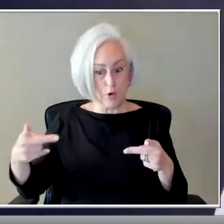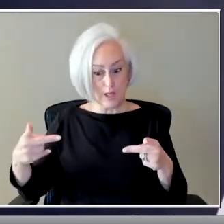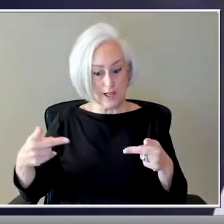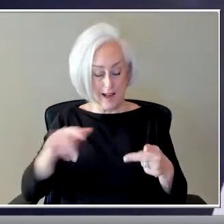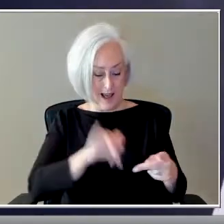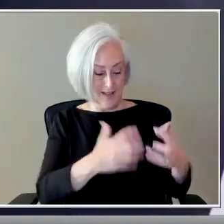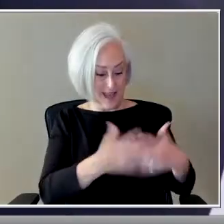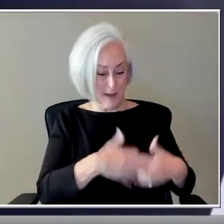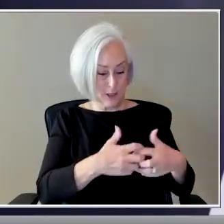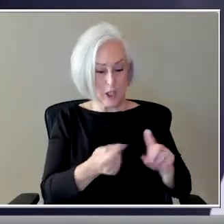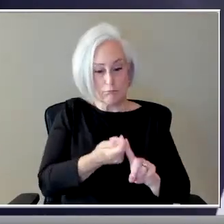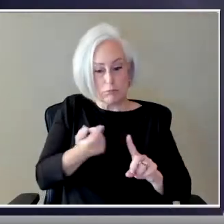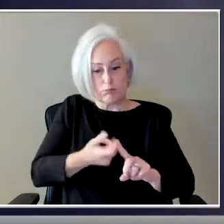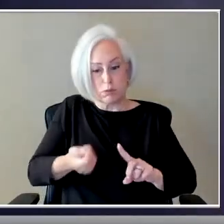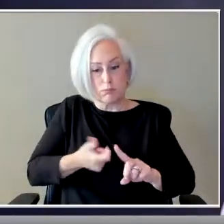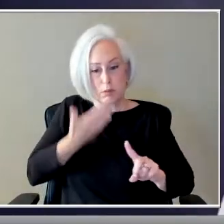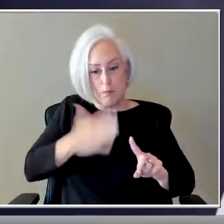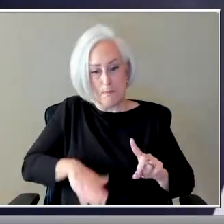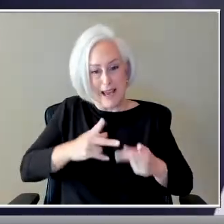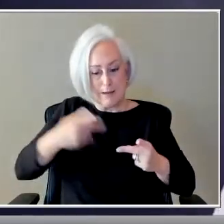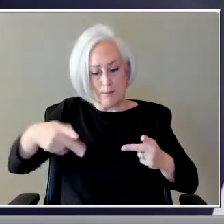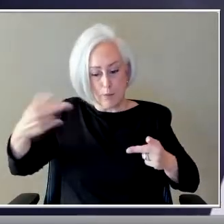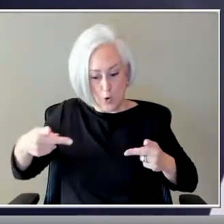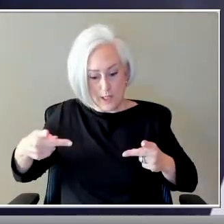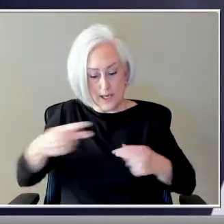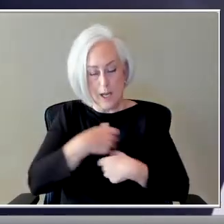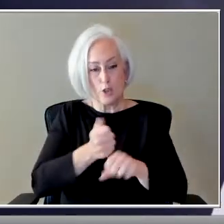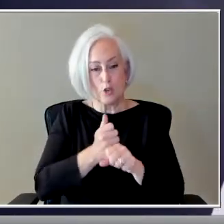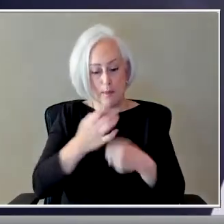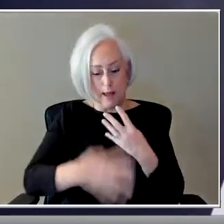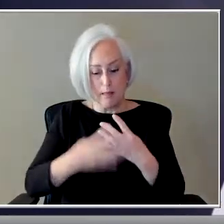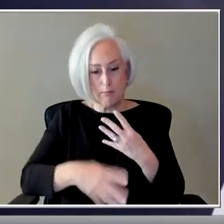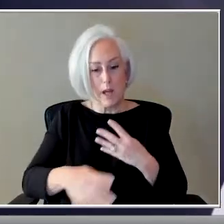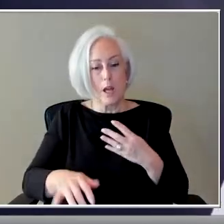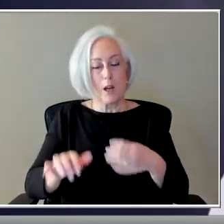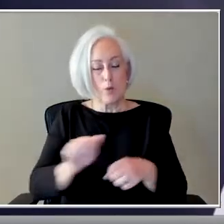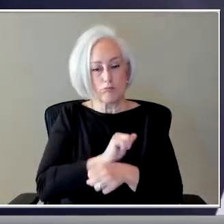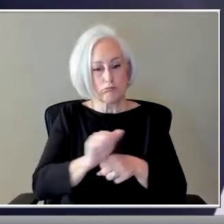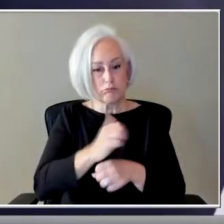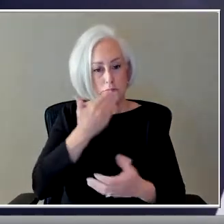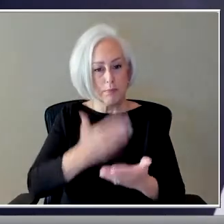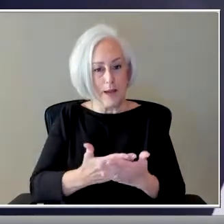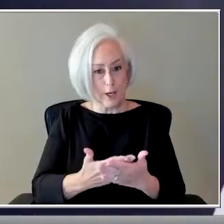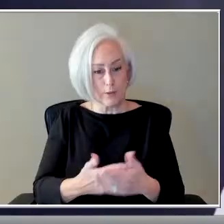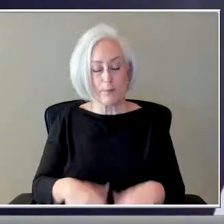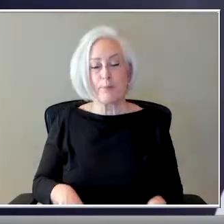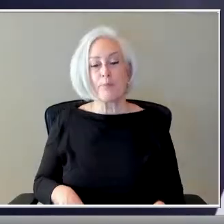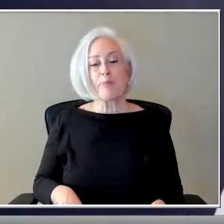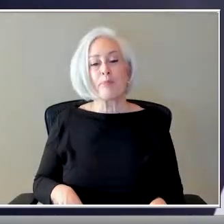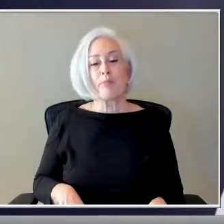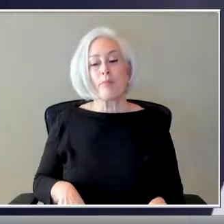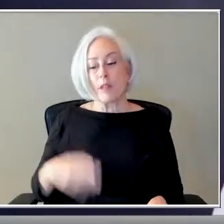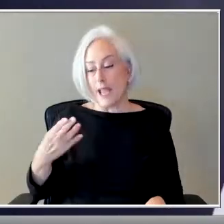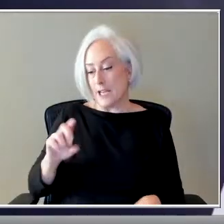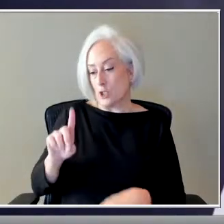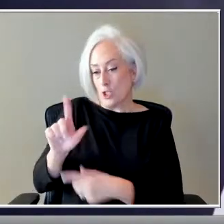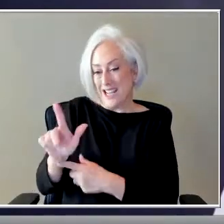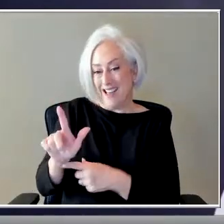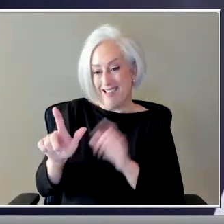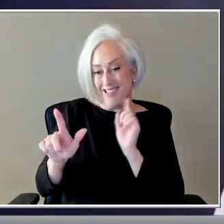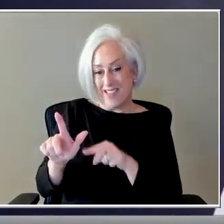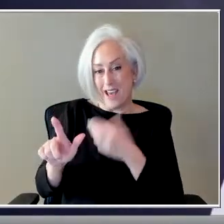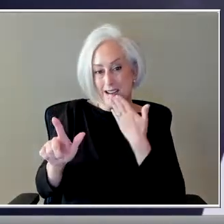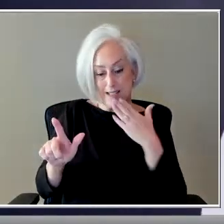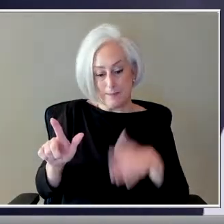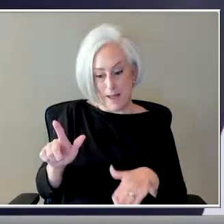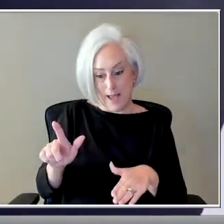make it work even better. And Dr. Parrish has been shown that these HDLs that are bad can be also associated with